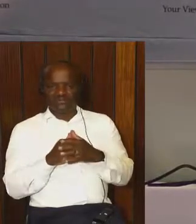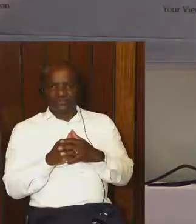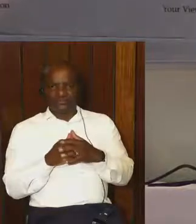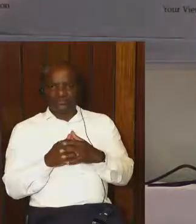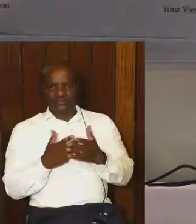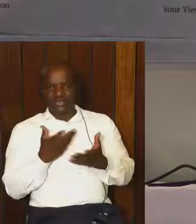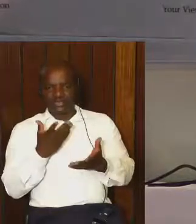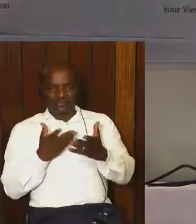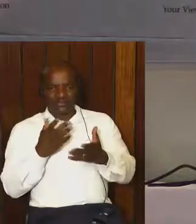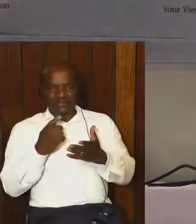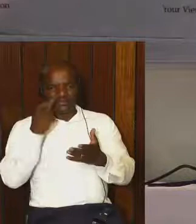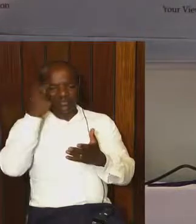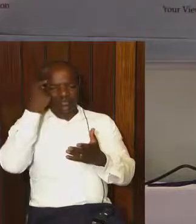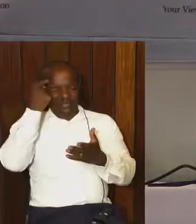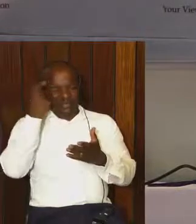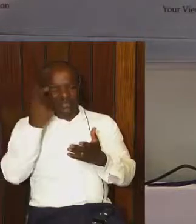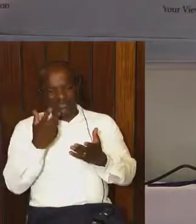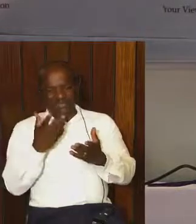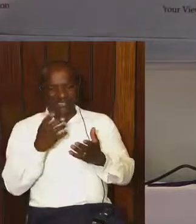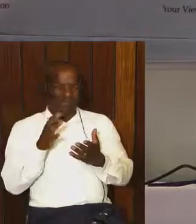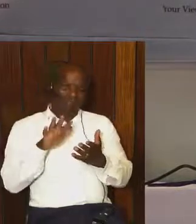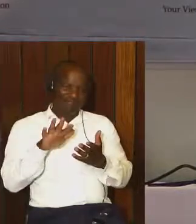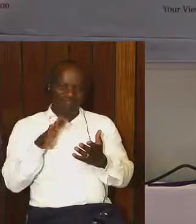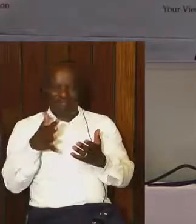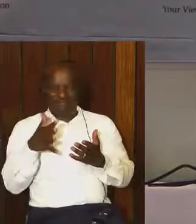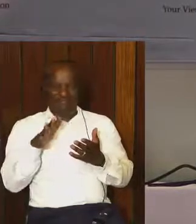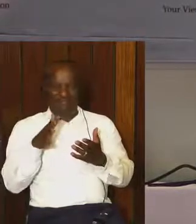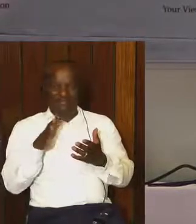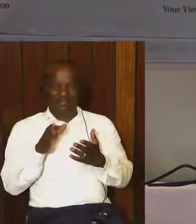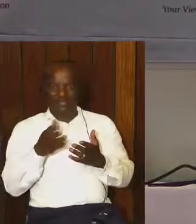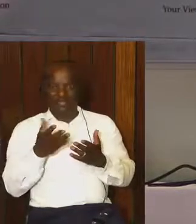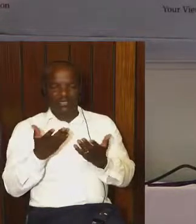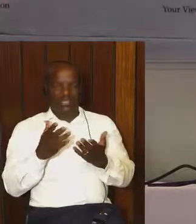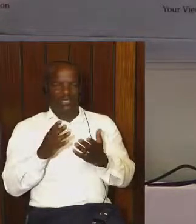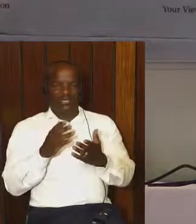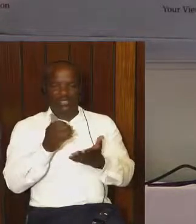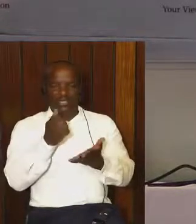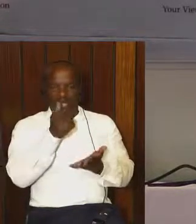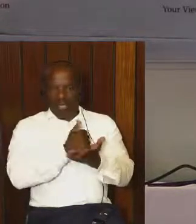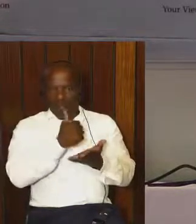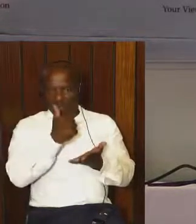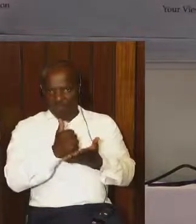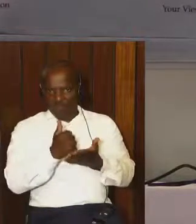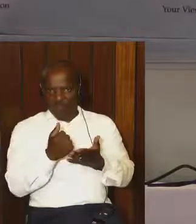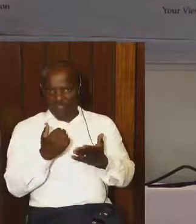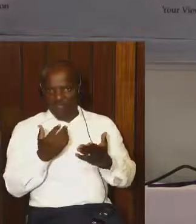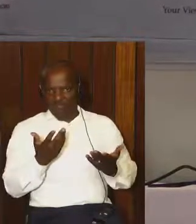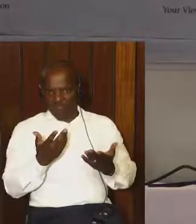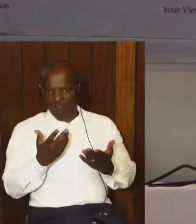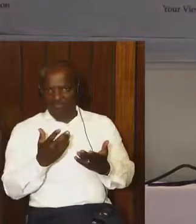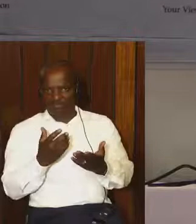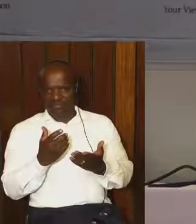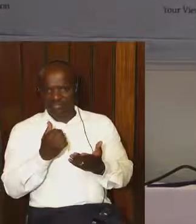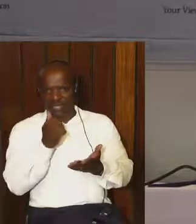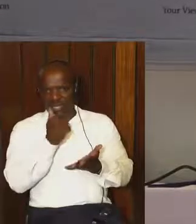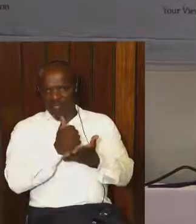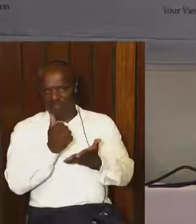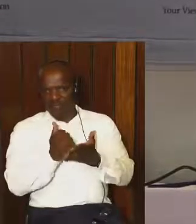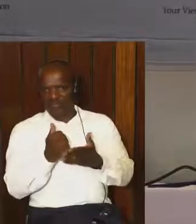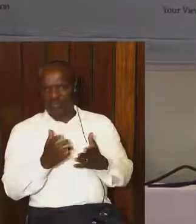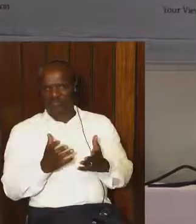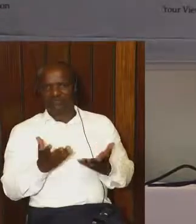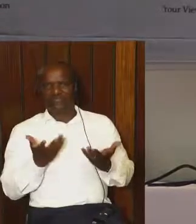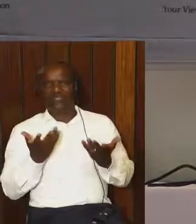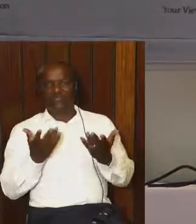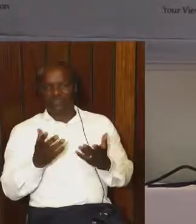predict, but how long does it normally take in general for such approval to come through? Just so that